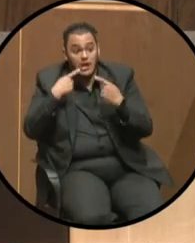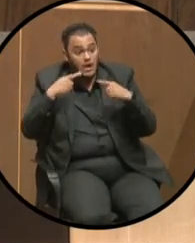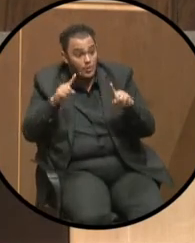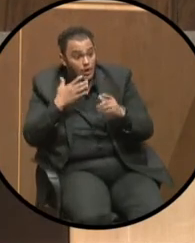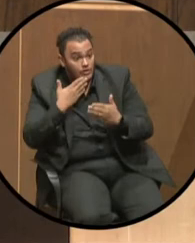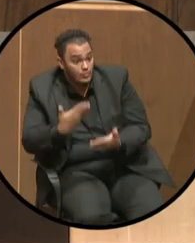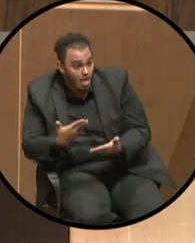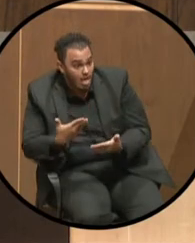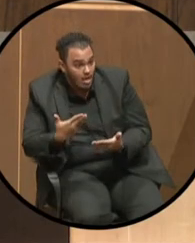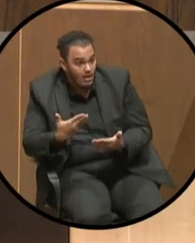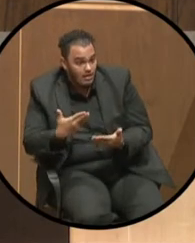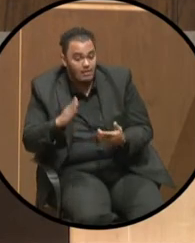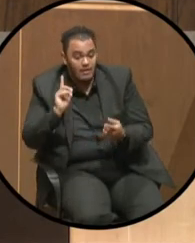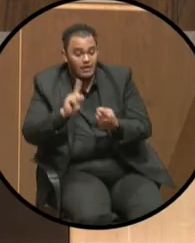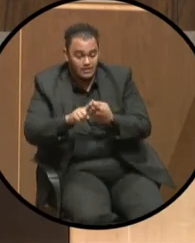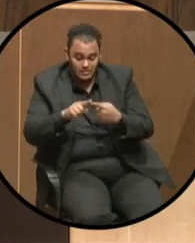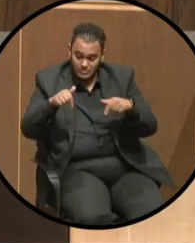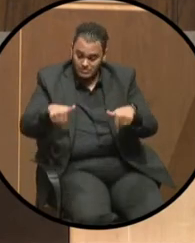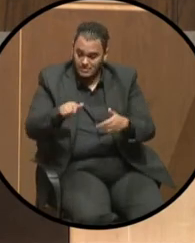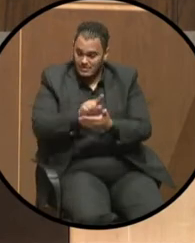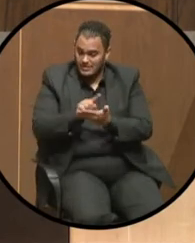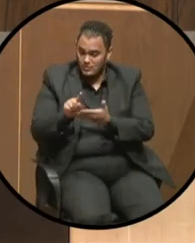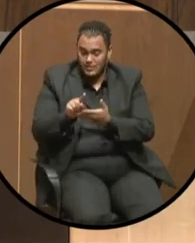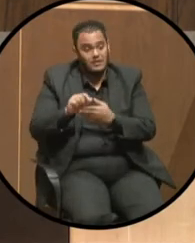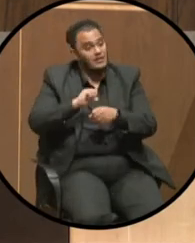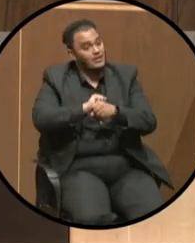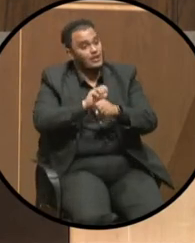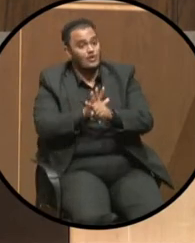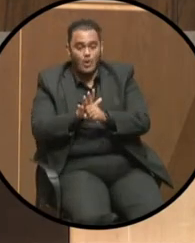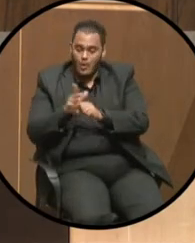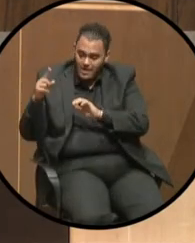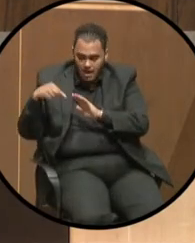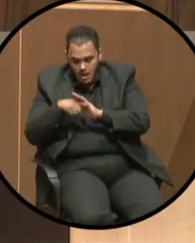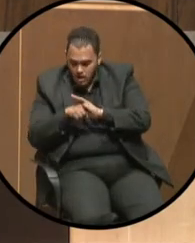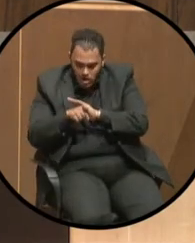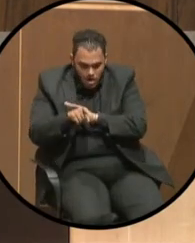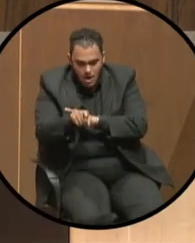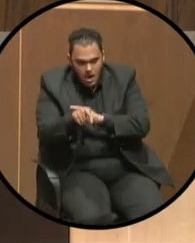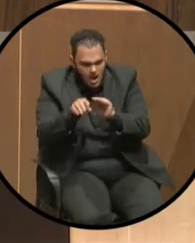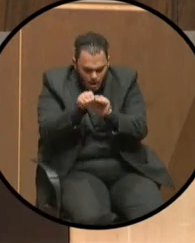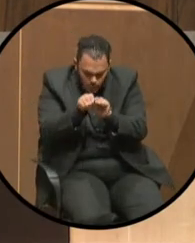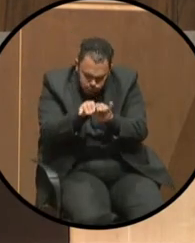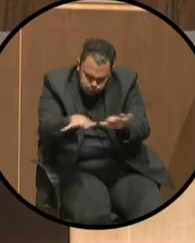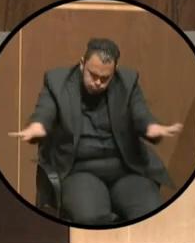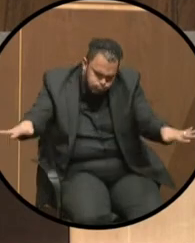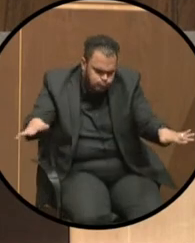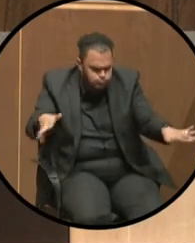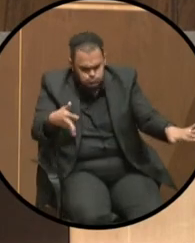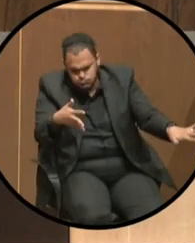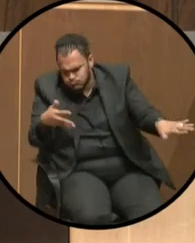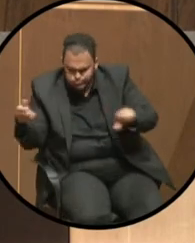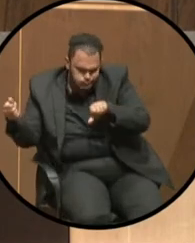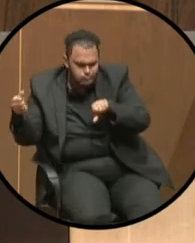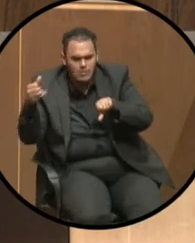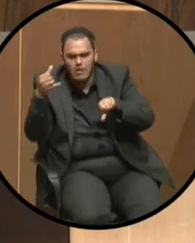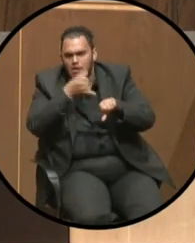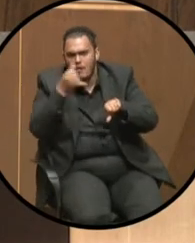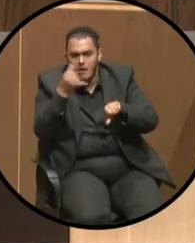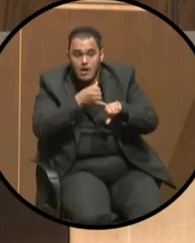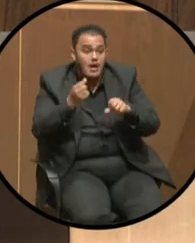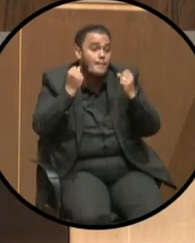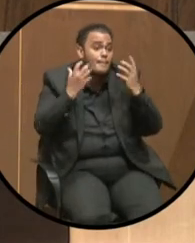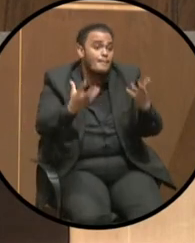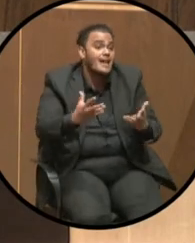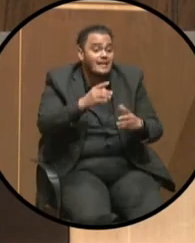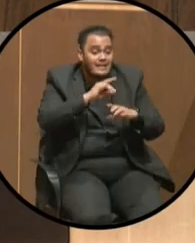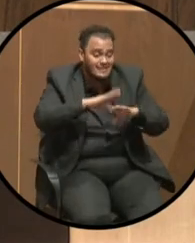well until this week when COVID found a way in and it spread through the camp like wildfire, and many kids were sent home in the middle of the week